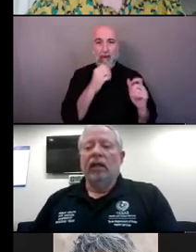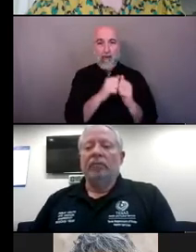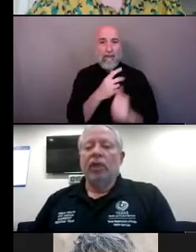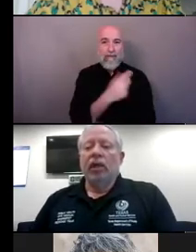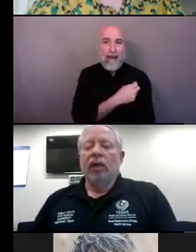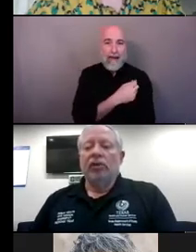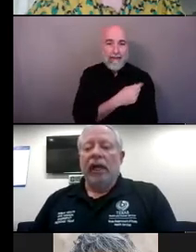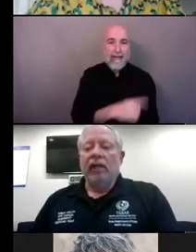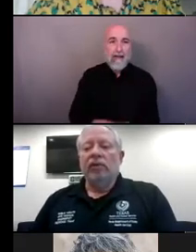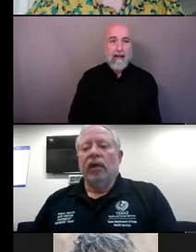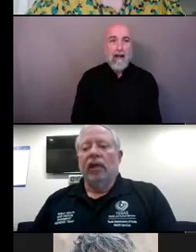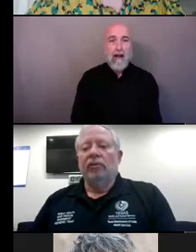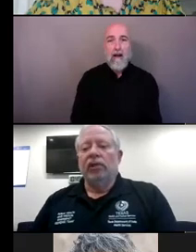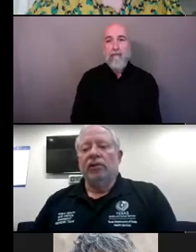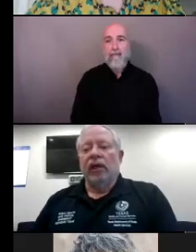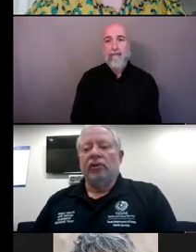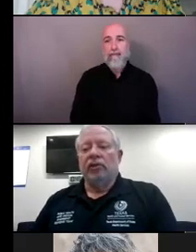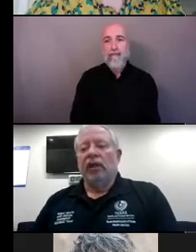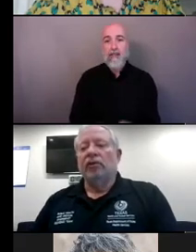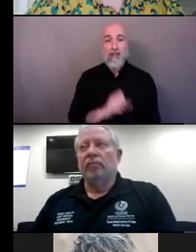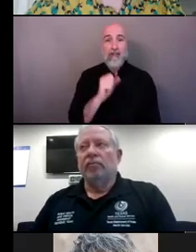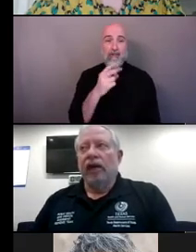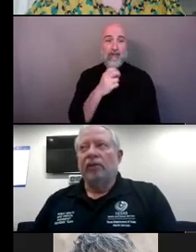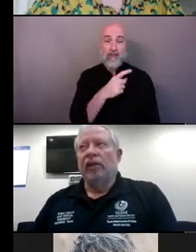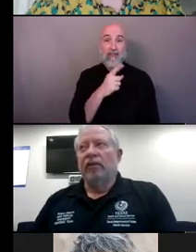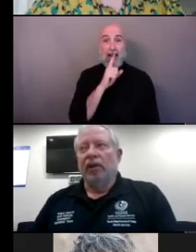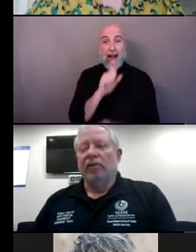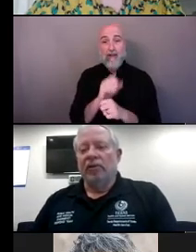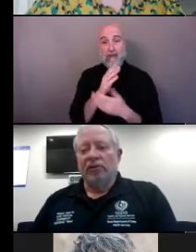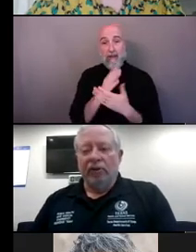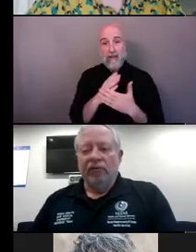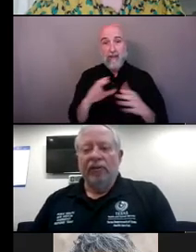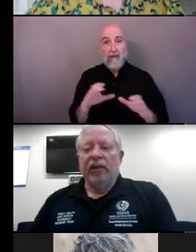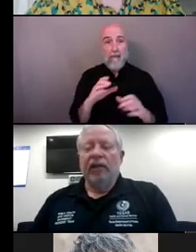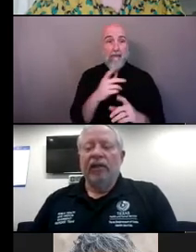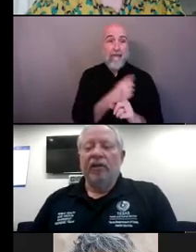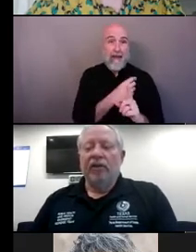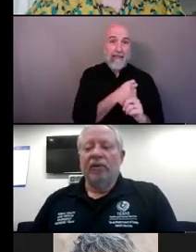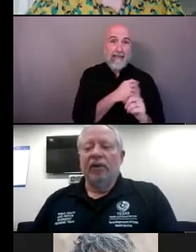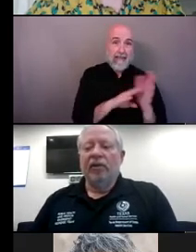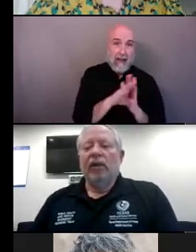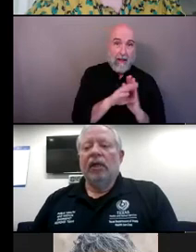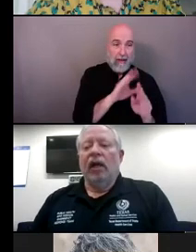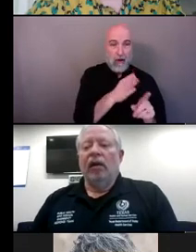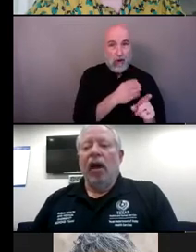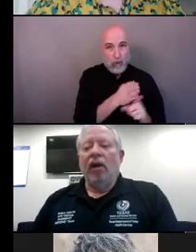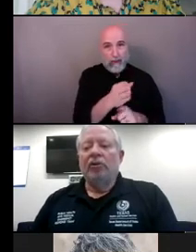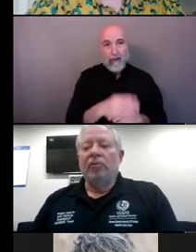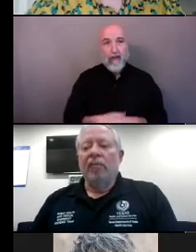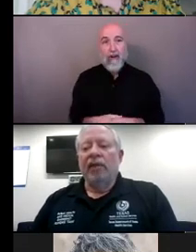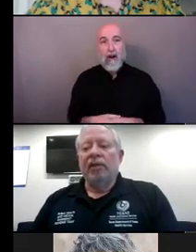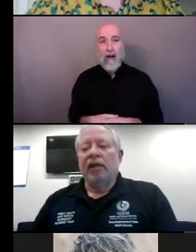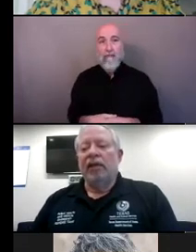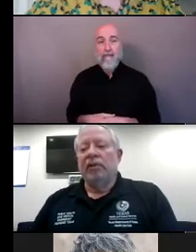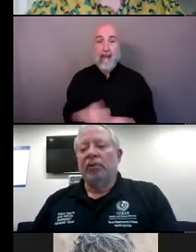vaccine science. She's actually done some vaccine development herself in her career. I'll